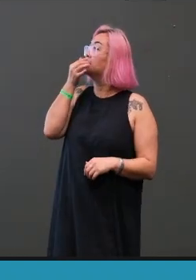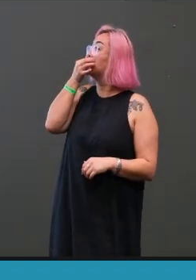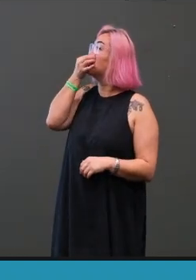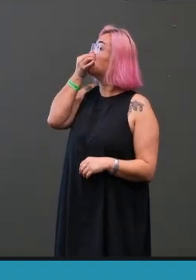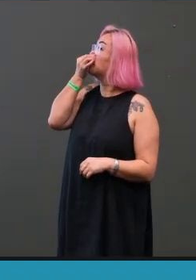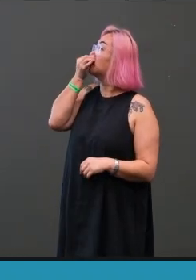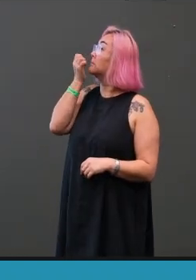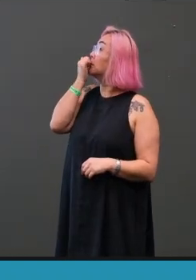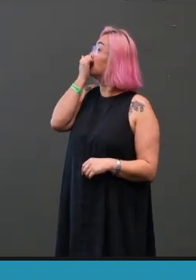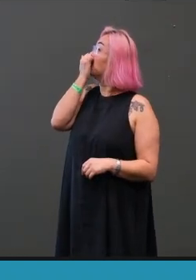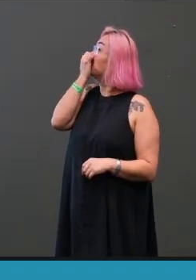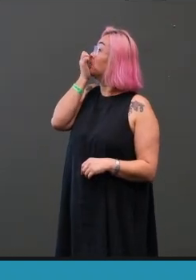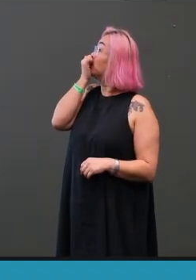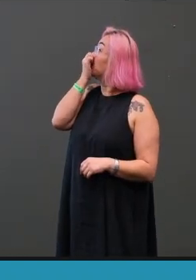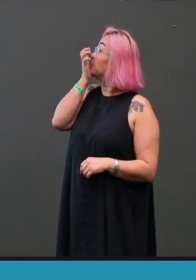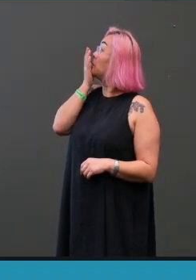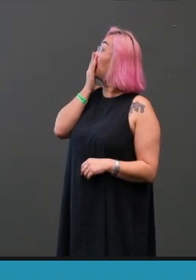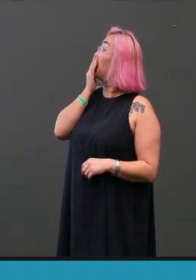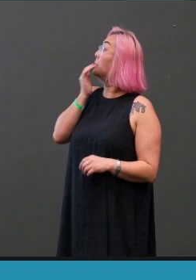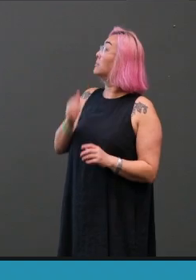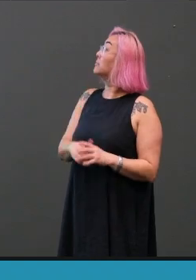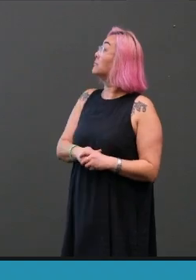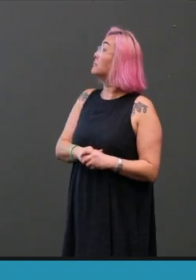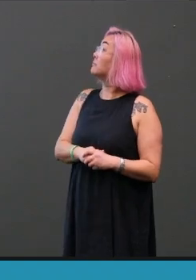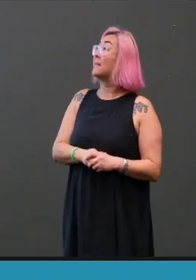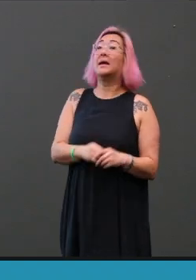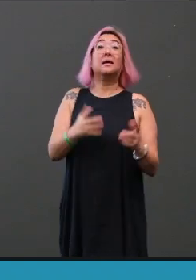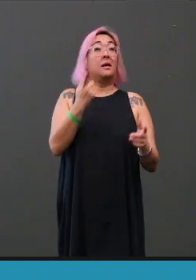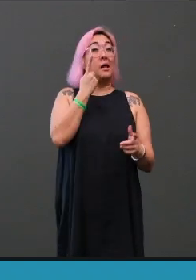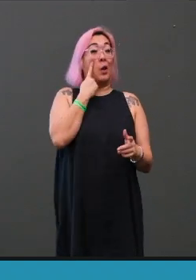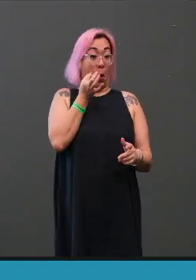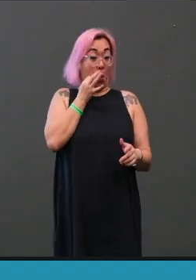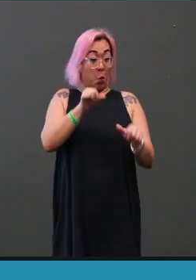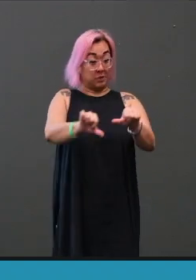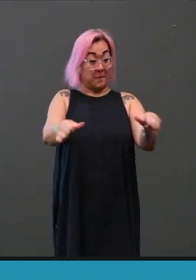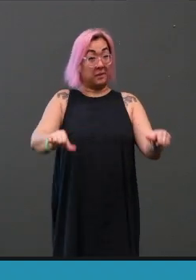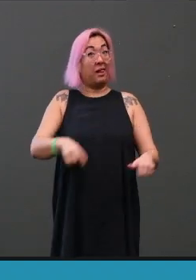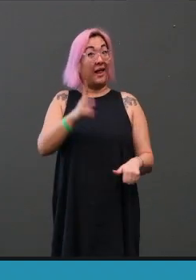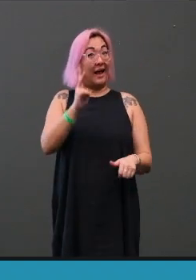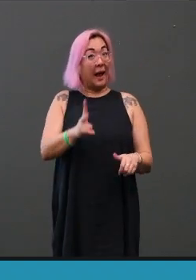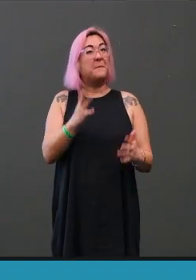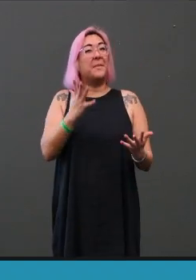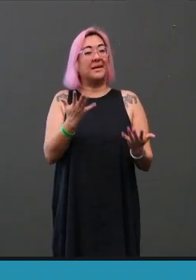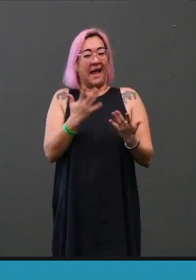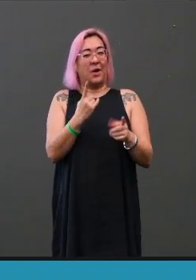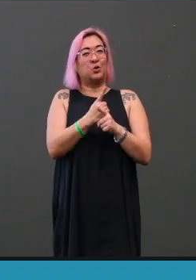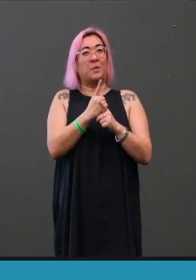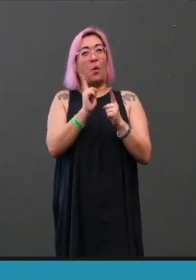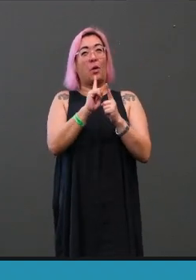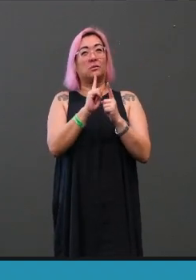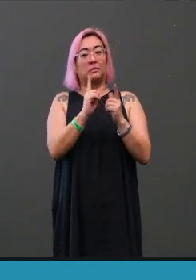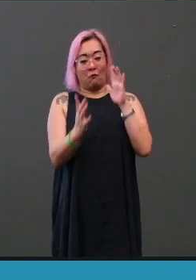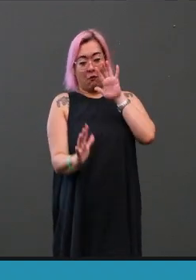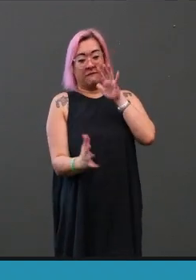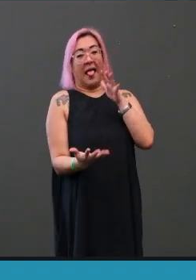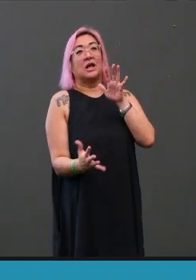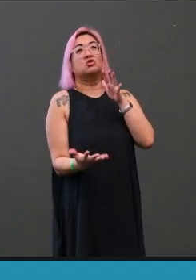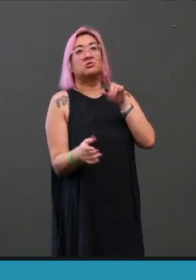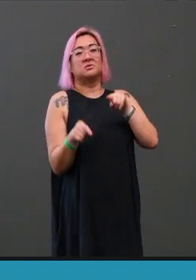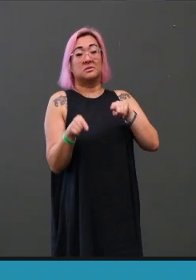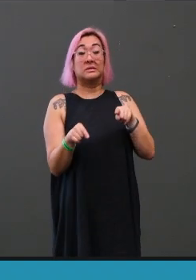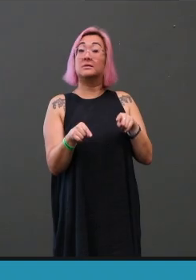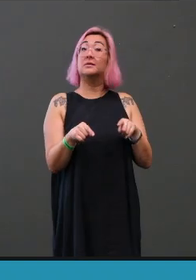So let's continue looking at water puddles, but this time let's focus on reflections. So getting a character to reflect in water is actually not too hard to